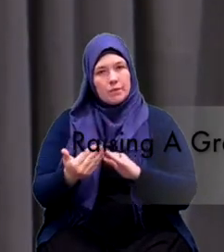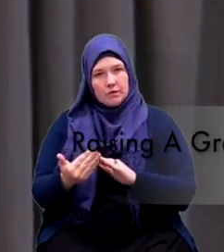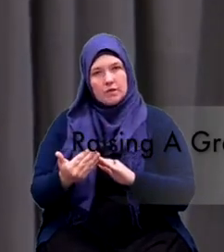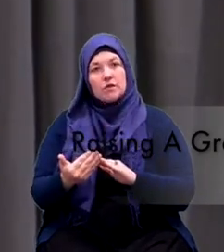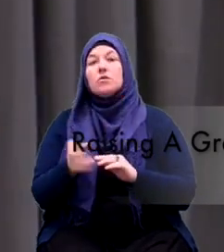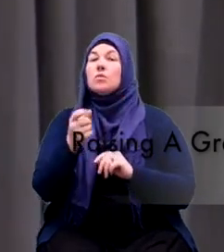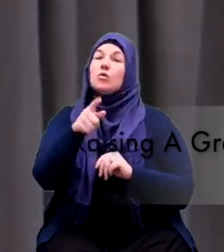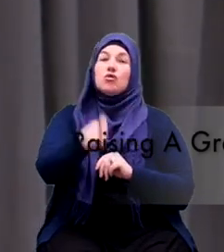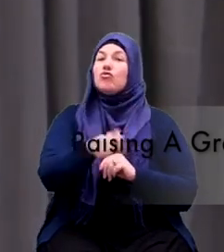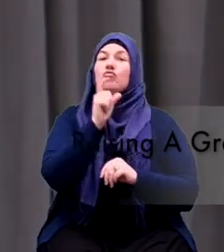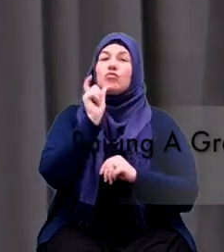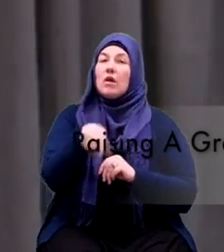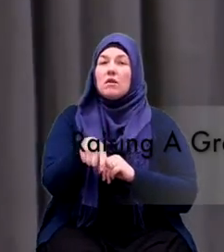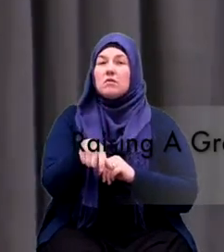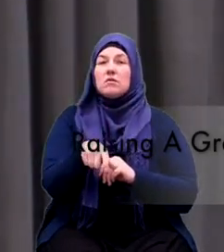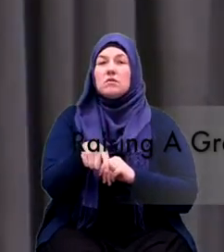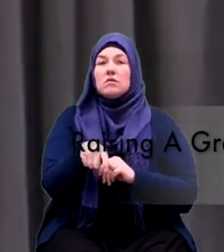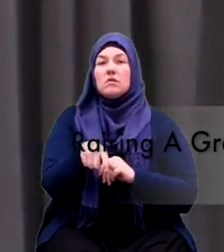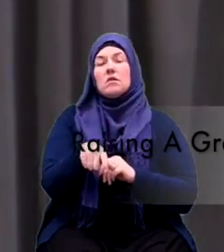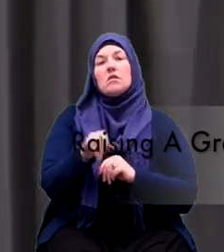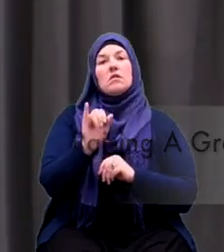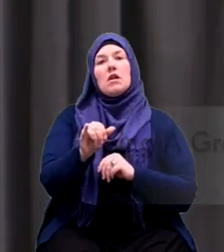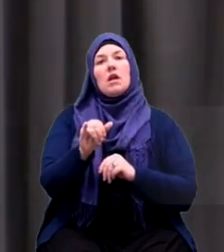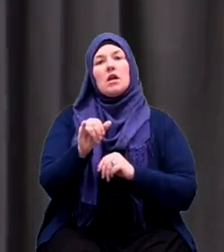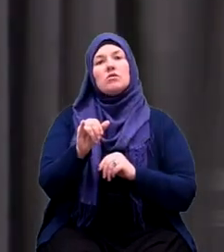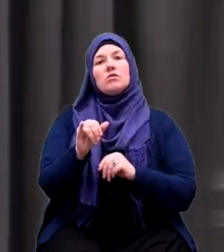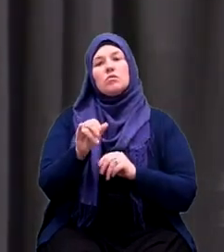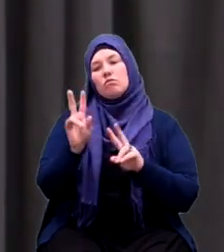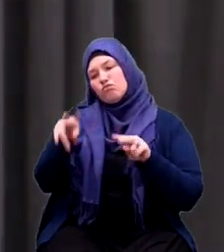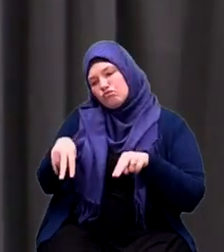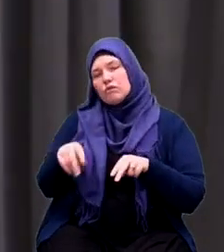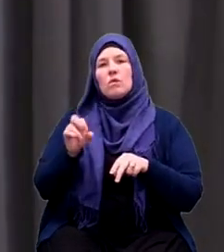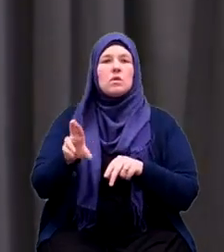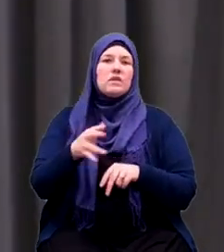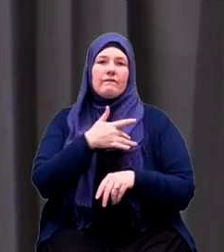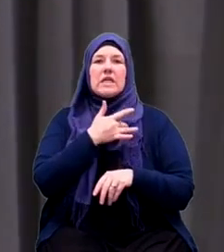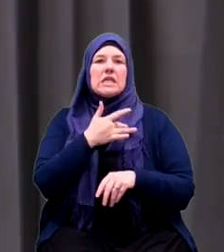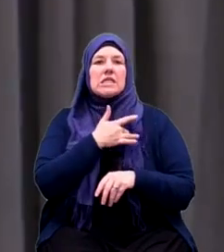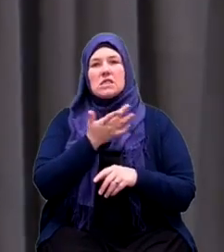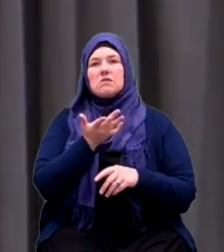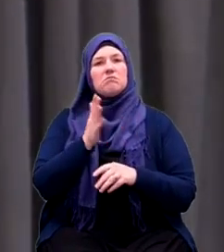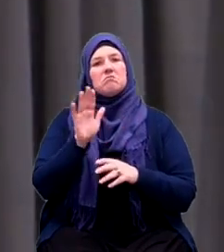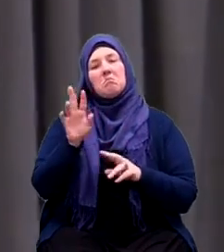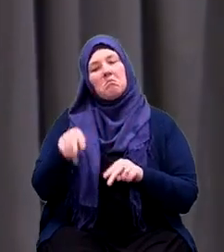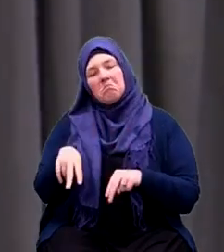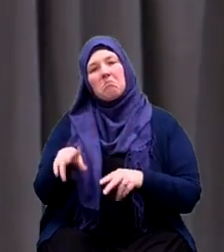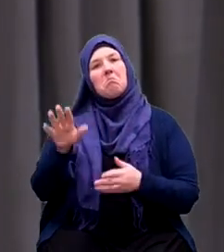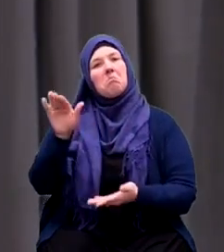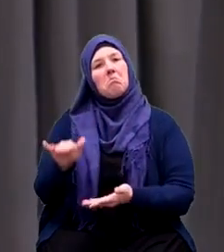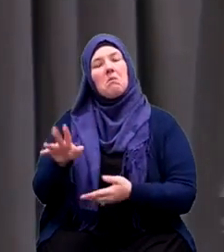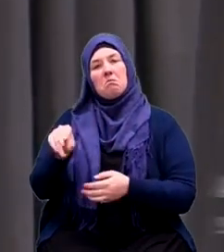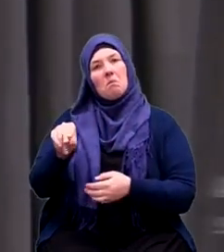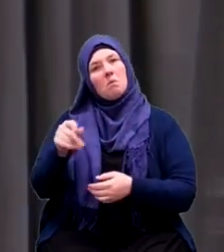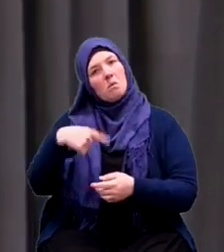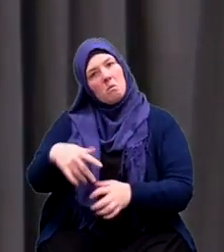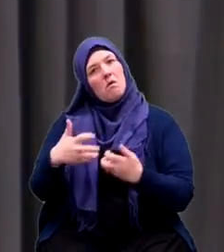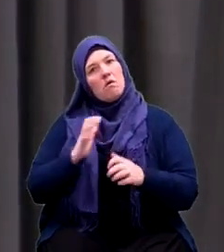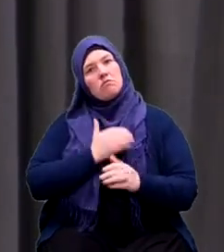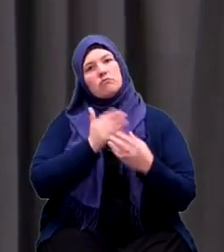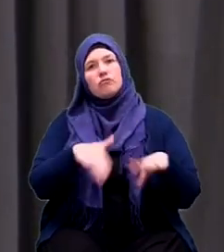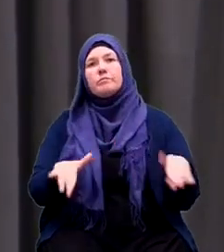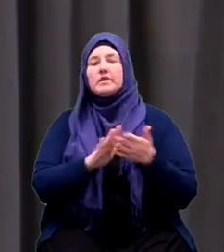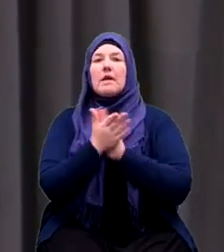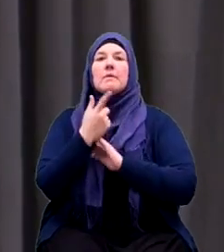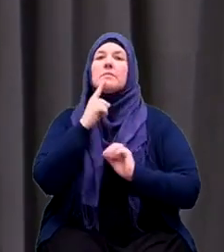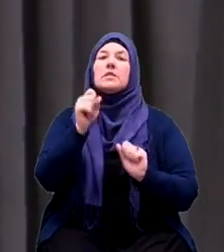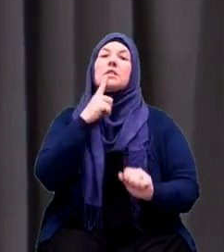So they should not be treated to shrink or to fear. We want our children to be able to